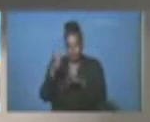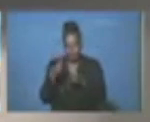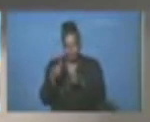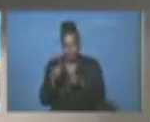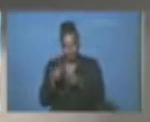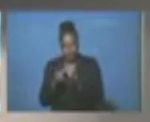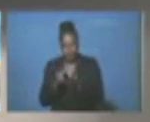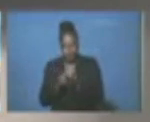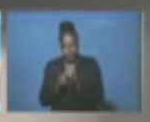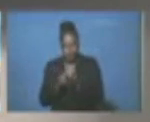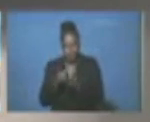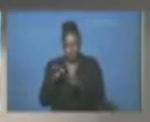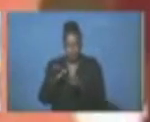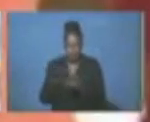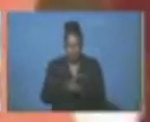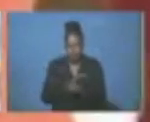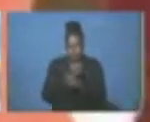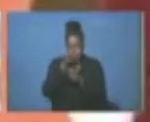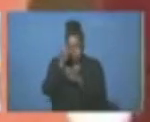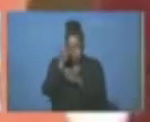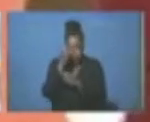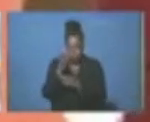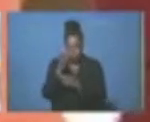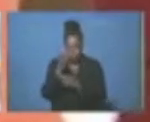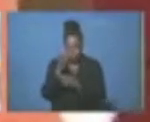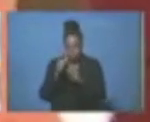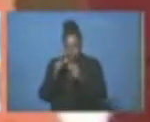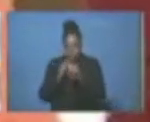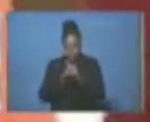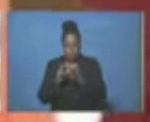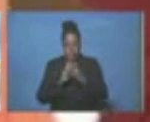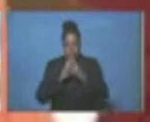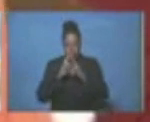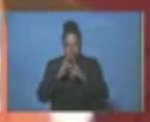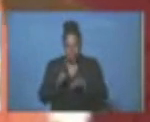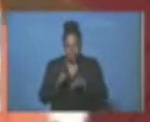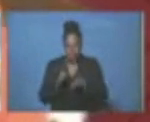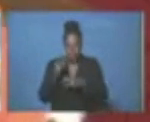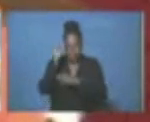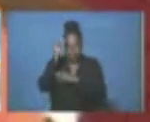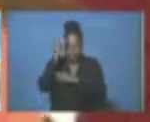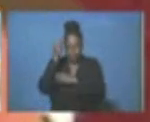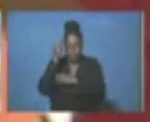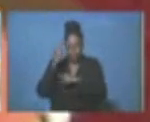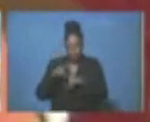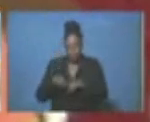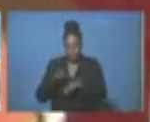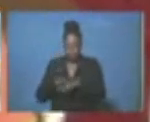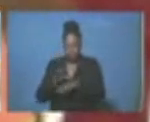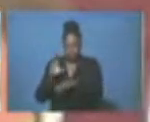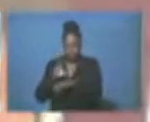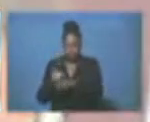they completely have buy-in on something. The press secretary also responded to criticism that government is relying too much on the